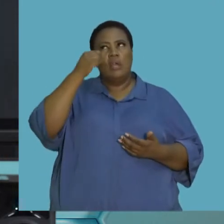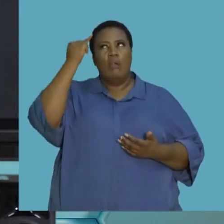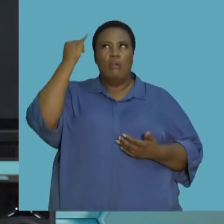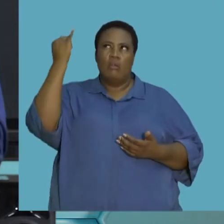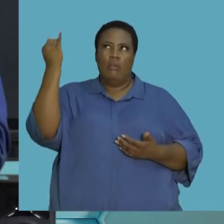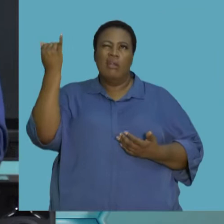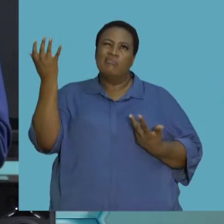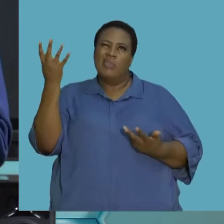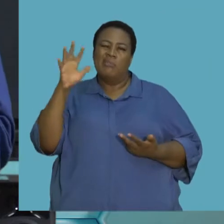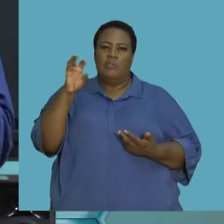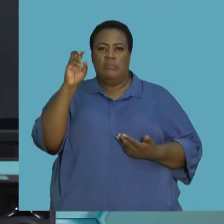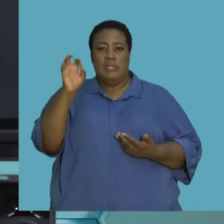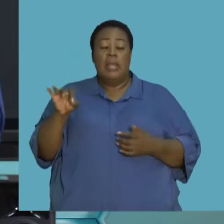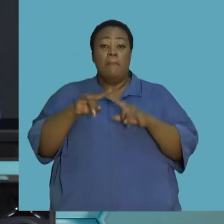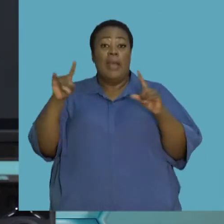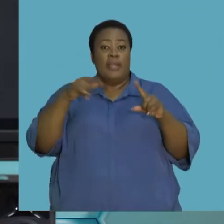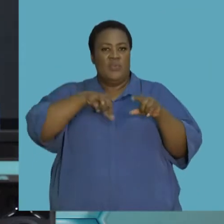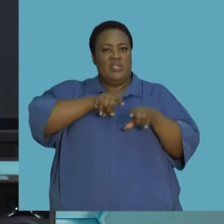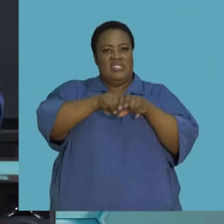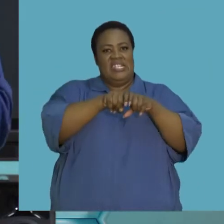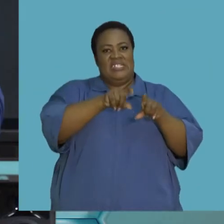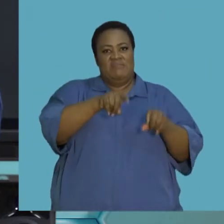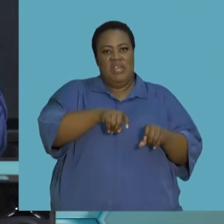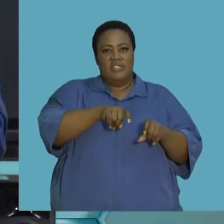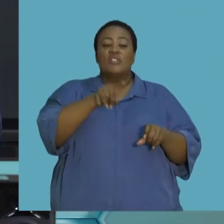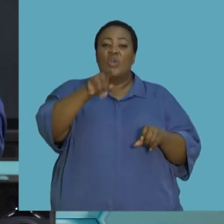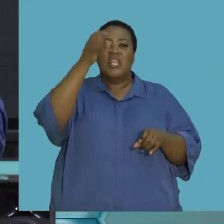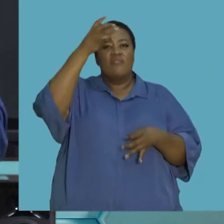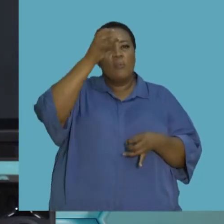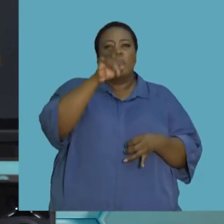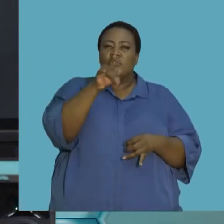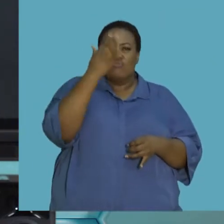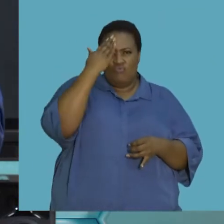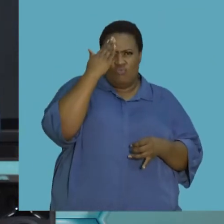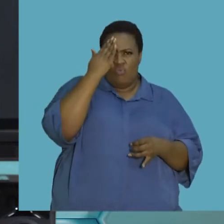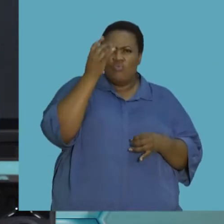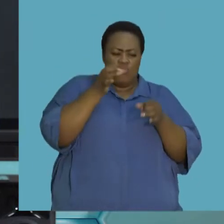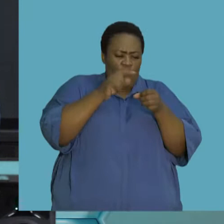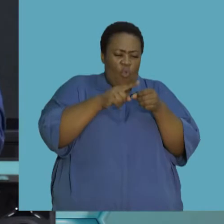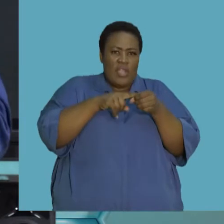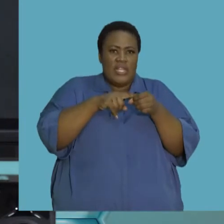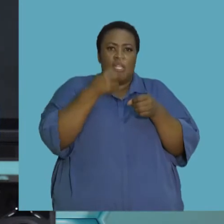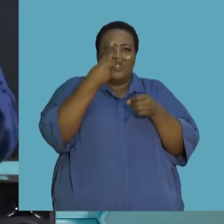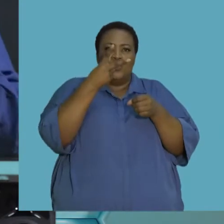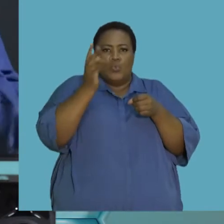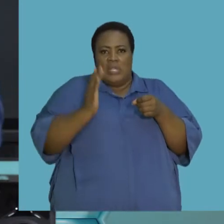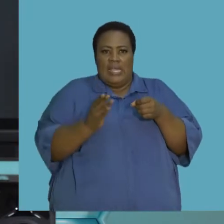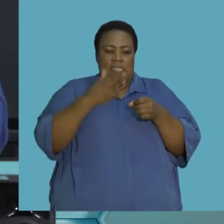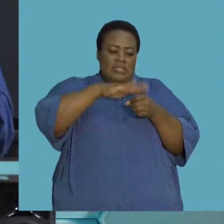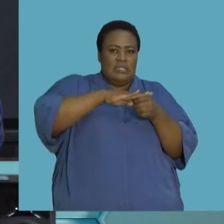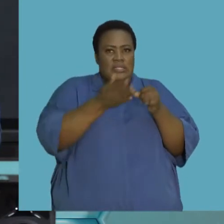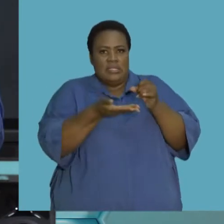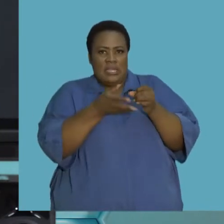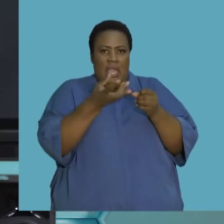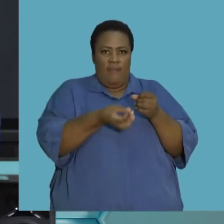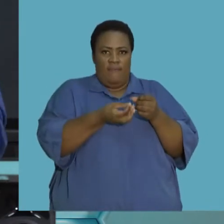to test that. And so there is information that you know already that, a coin has two sides. There is a chance of it landing